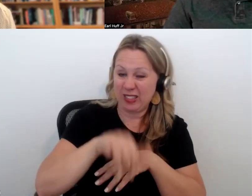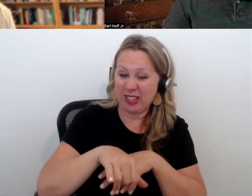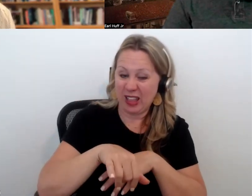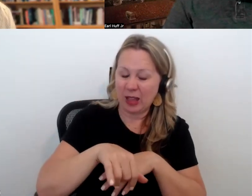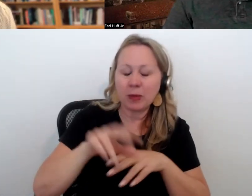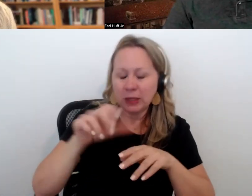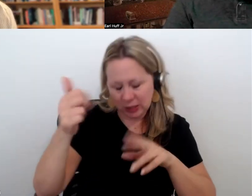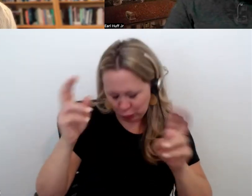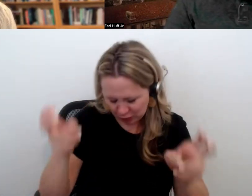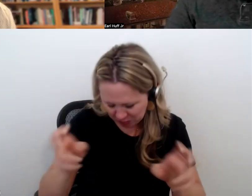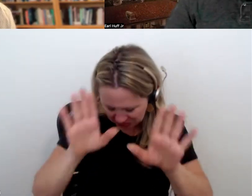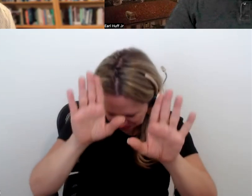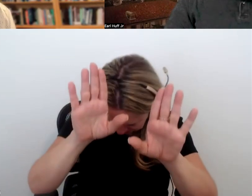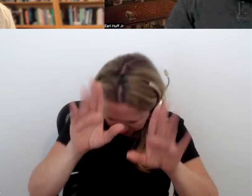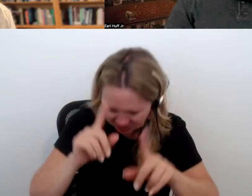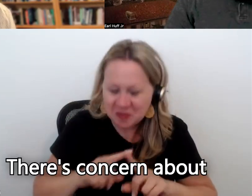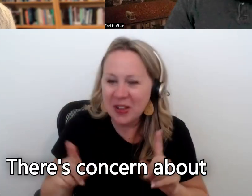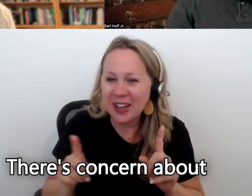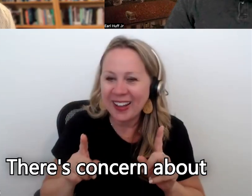day. Um,